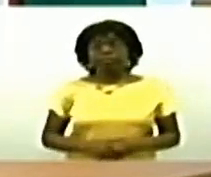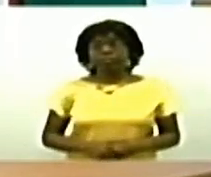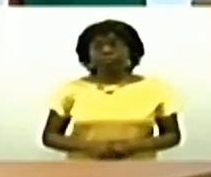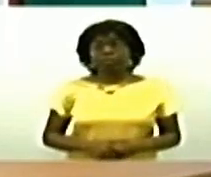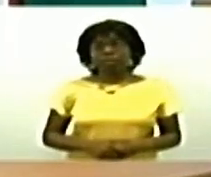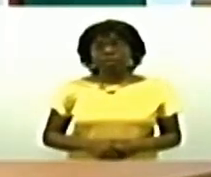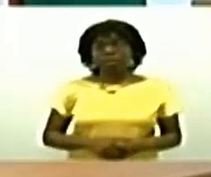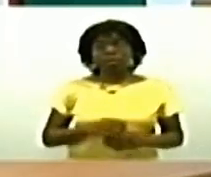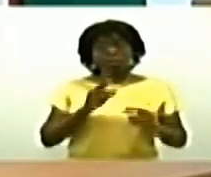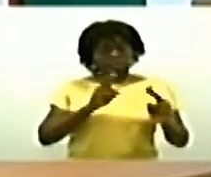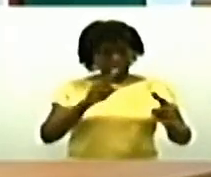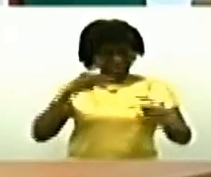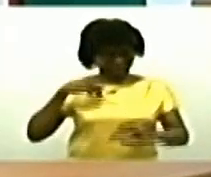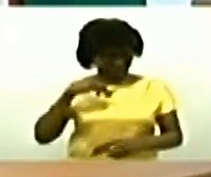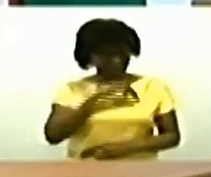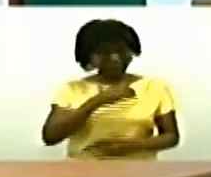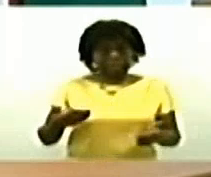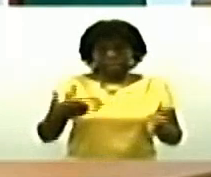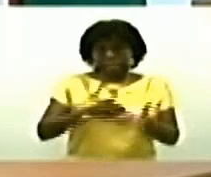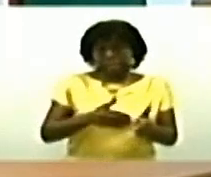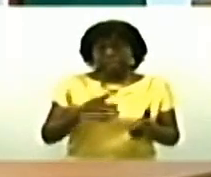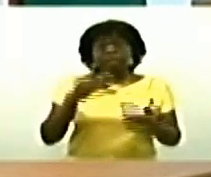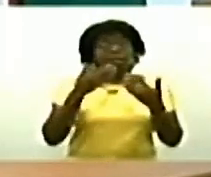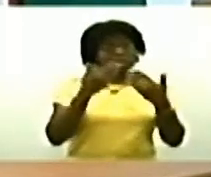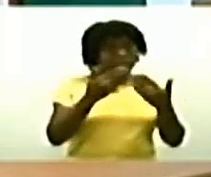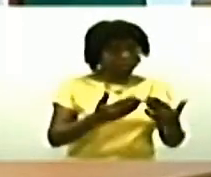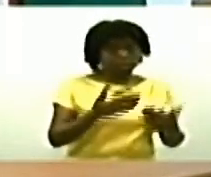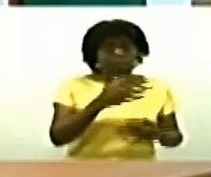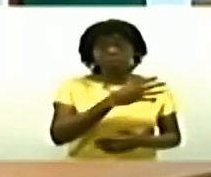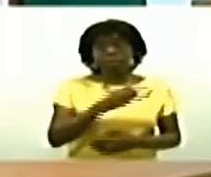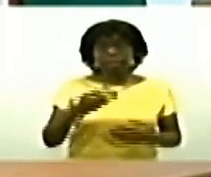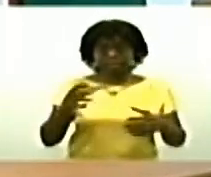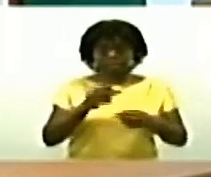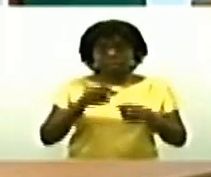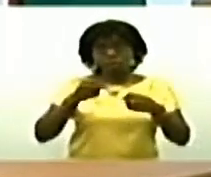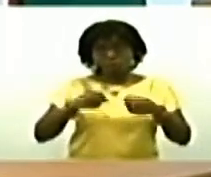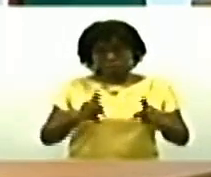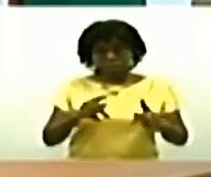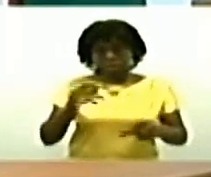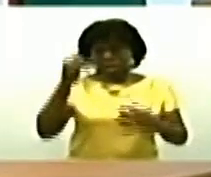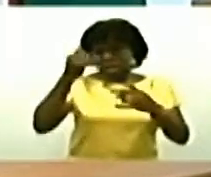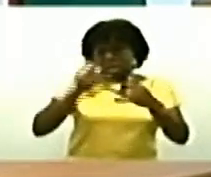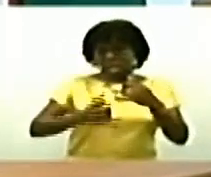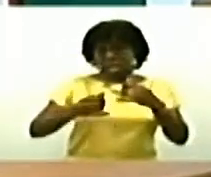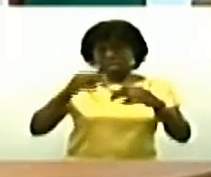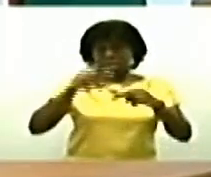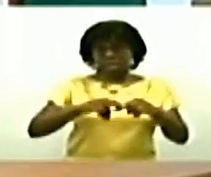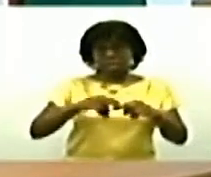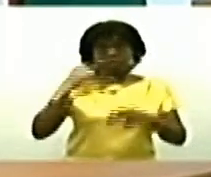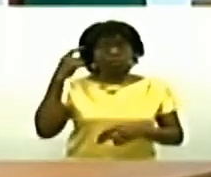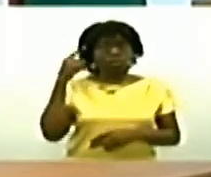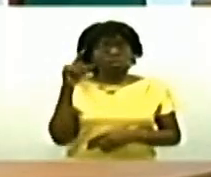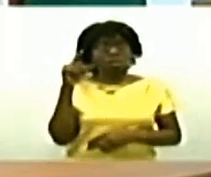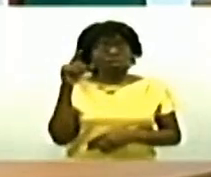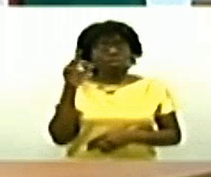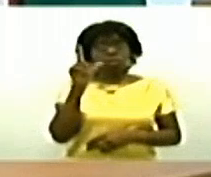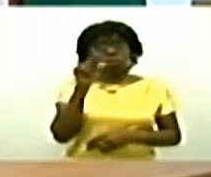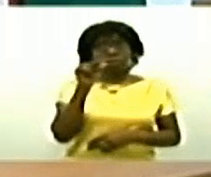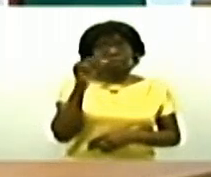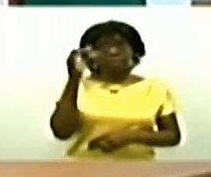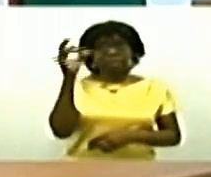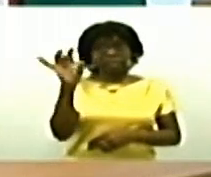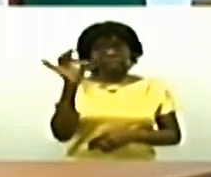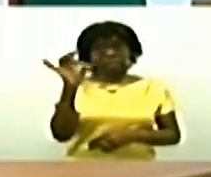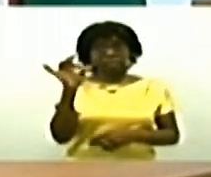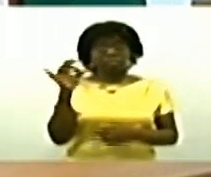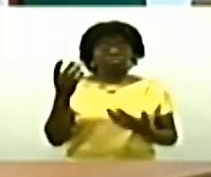Honorable members, again, I want to thank you. I want to take the opportunity. This will be the last sitting for 2018